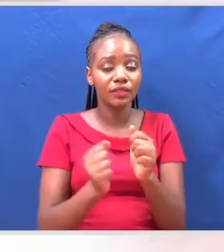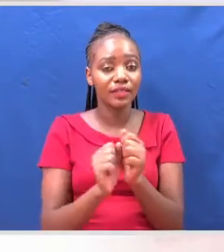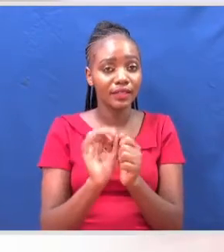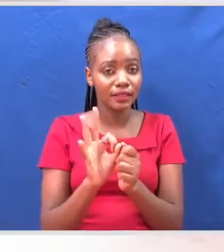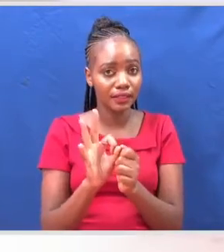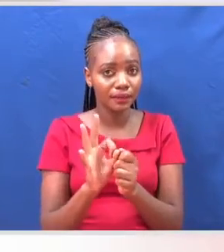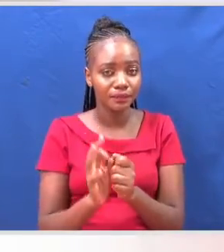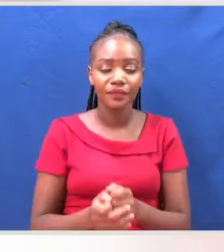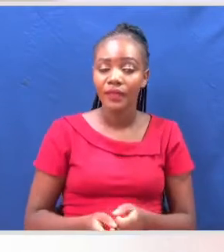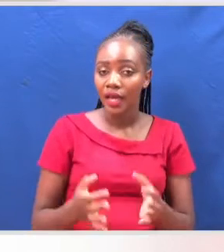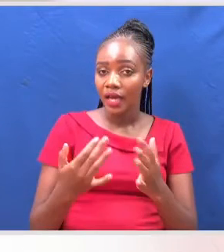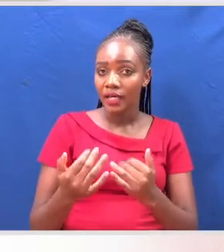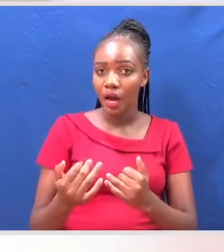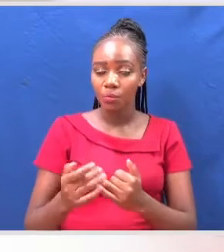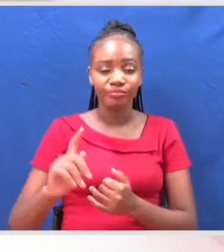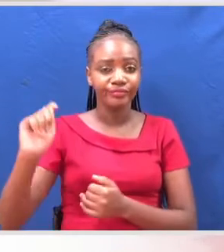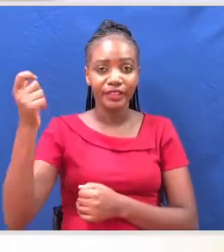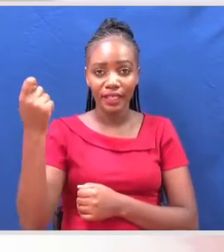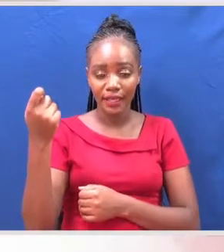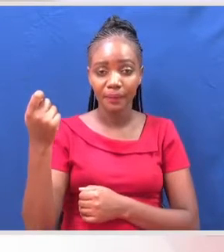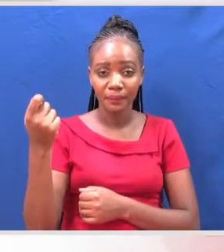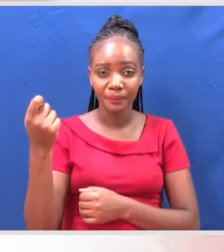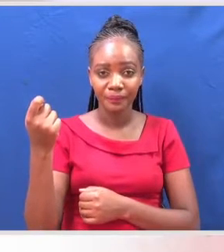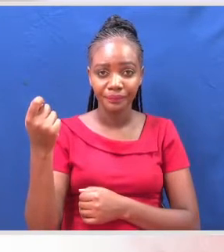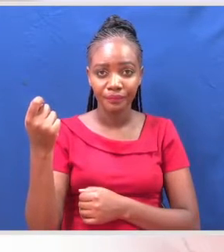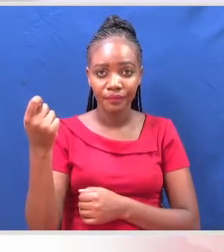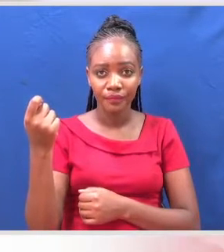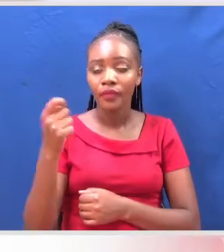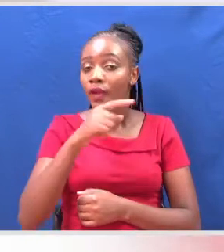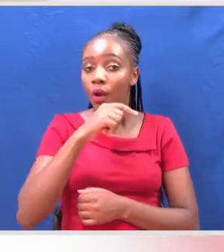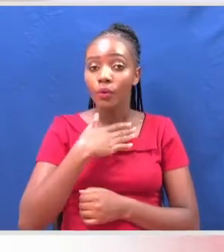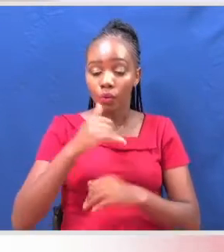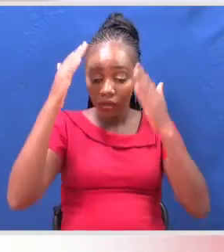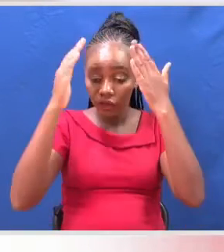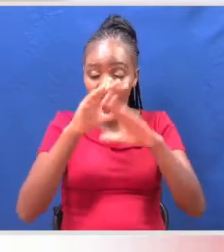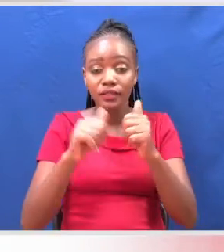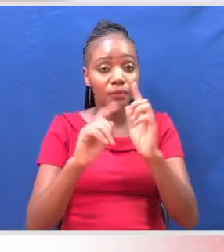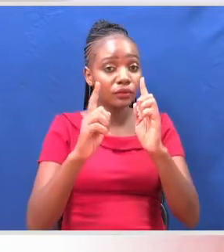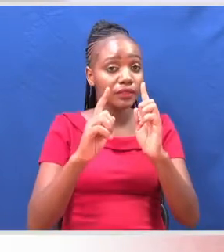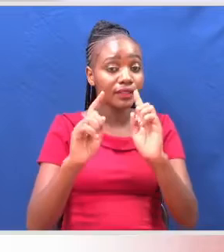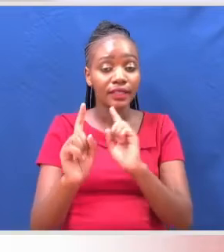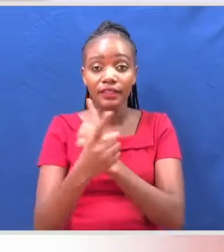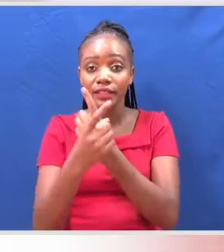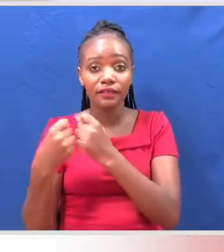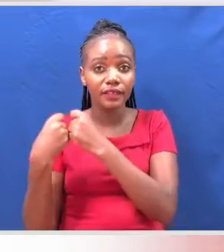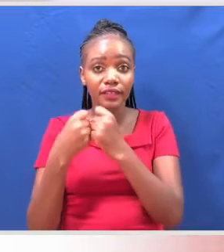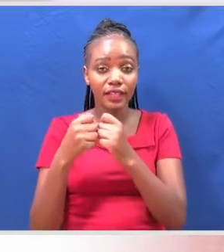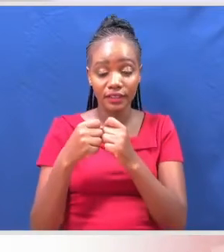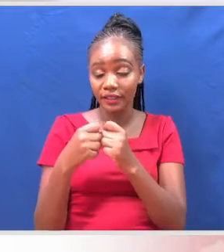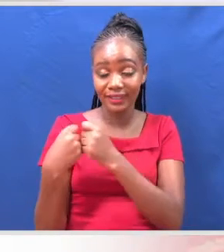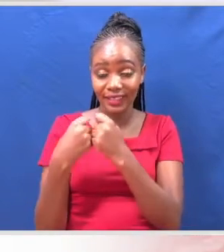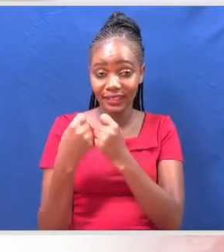to give Kenyans safe food by addressing the various challenges in the production